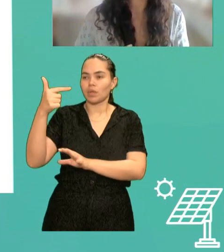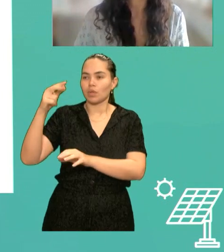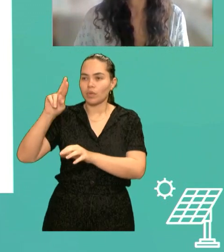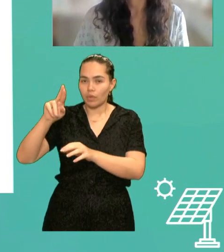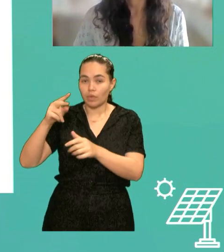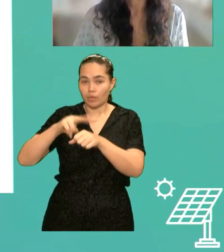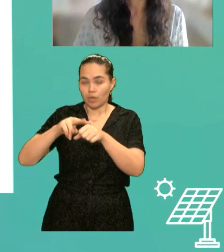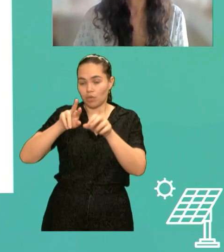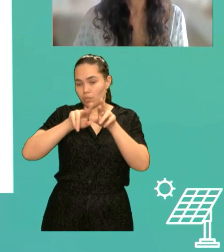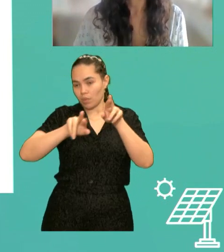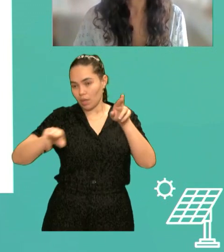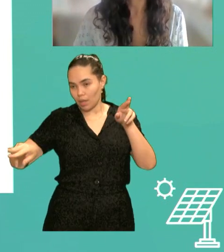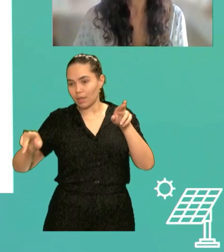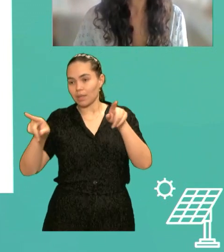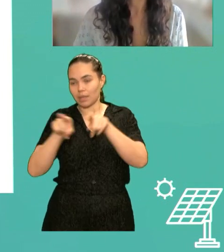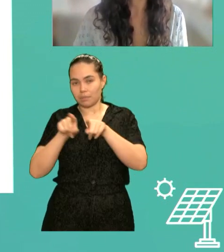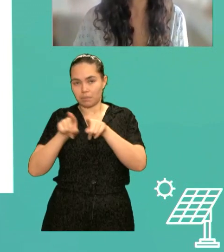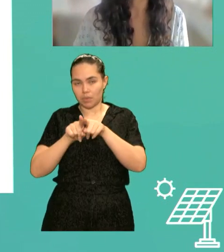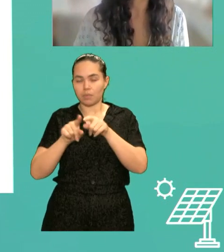the derivatives,